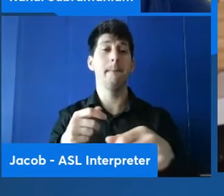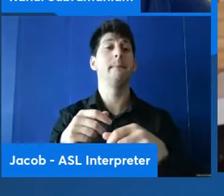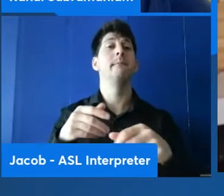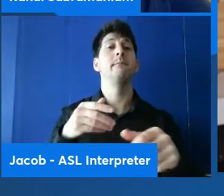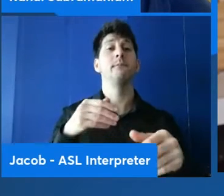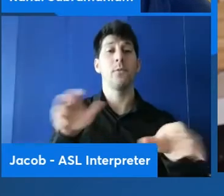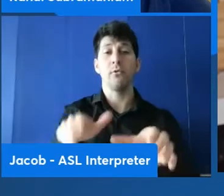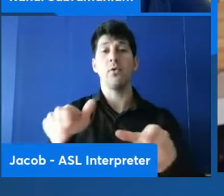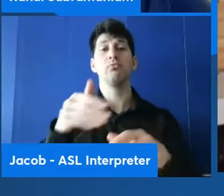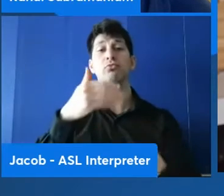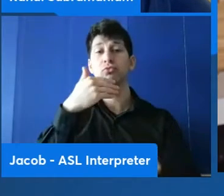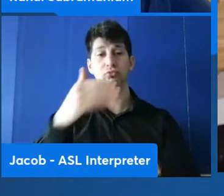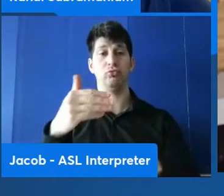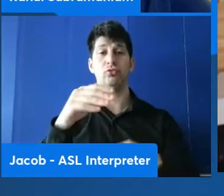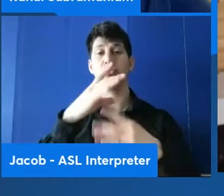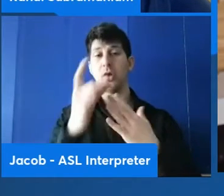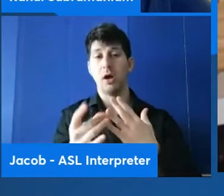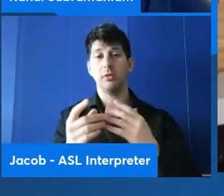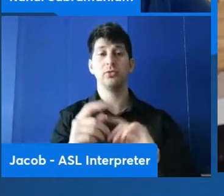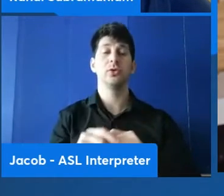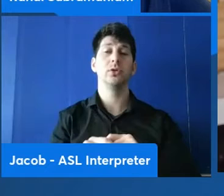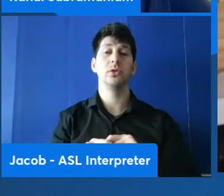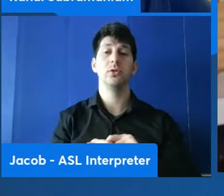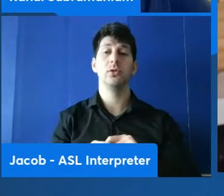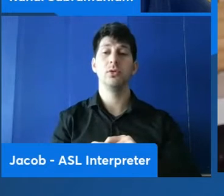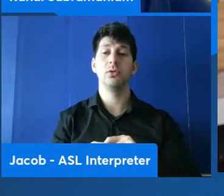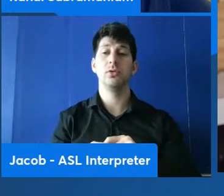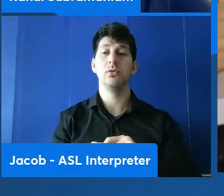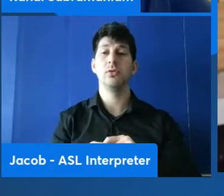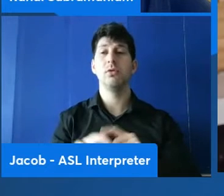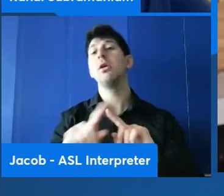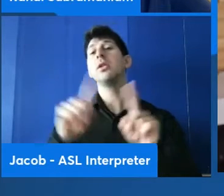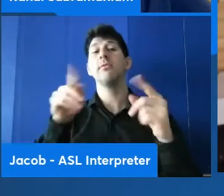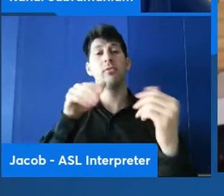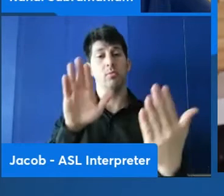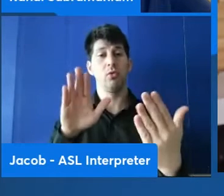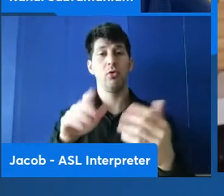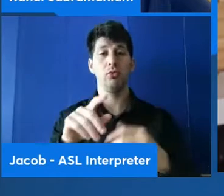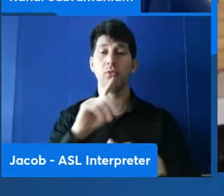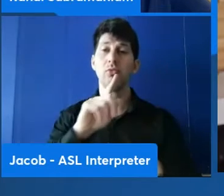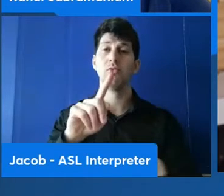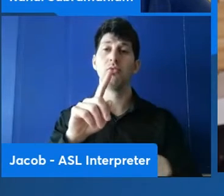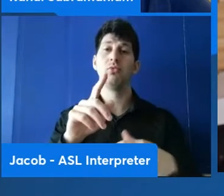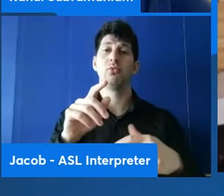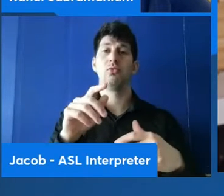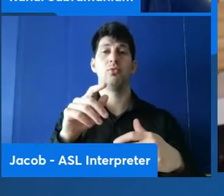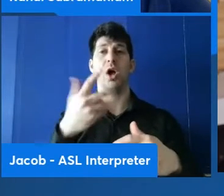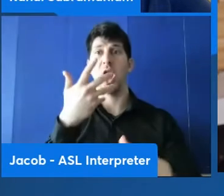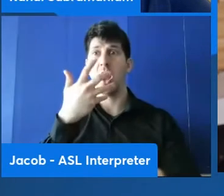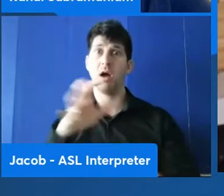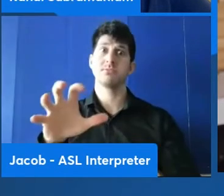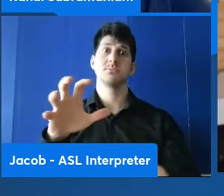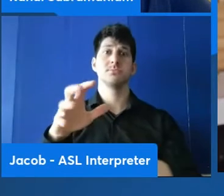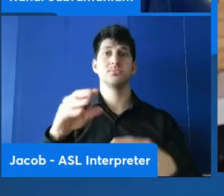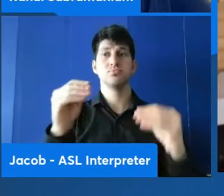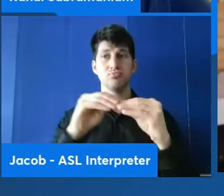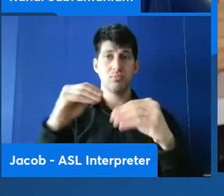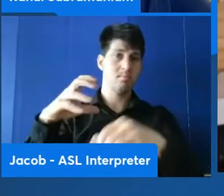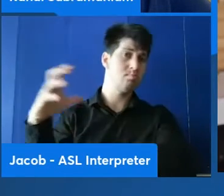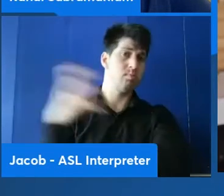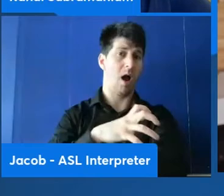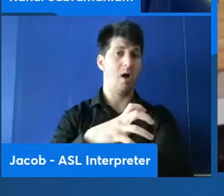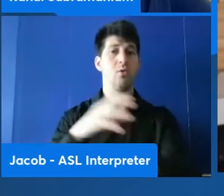option. But it's a different approach that's really, really hot and more power hungry